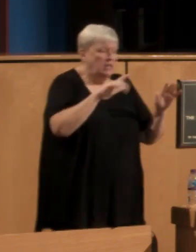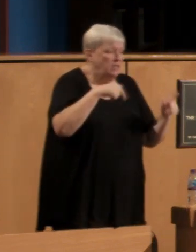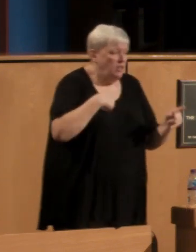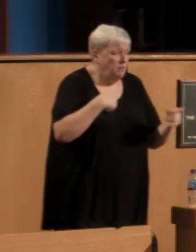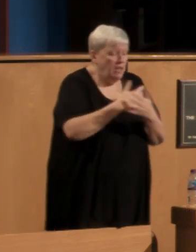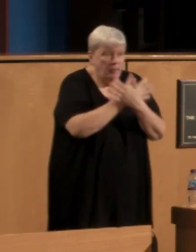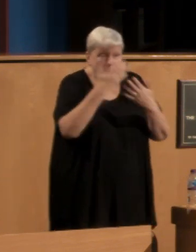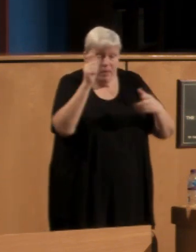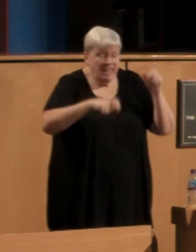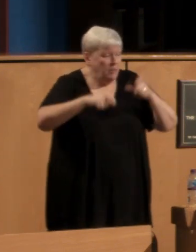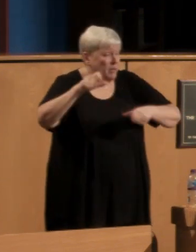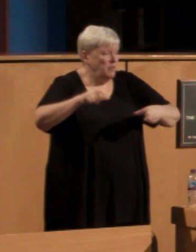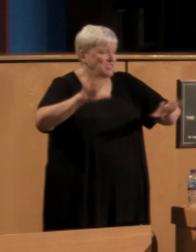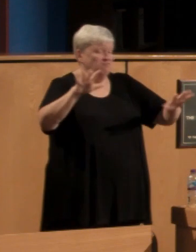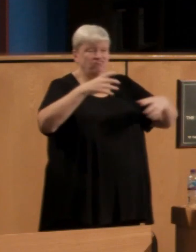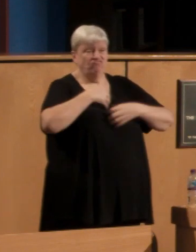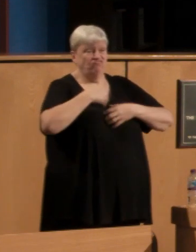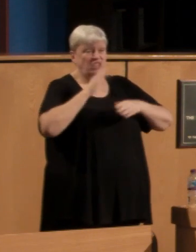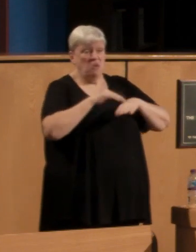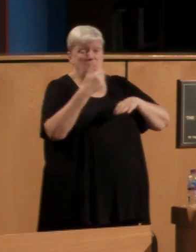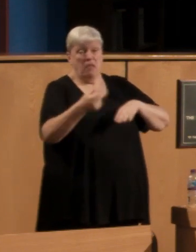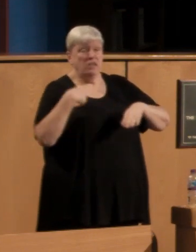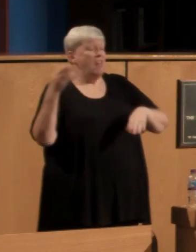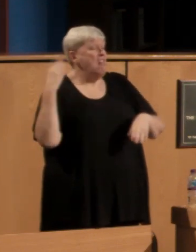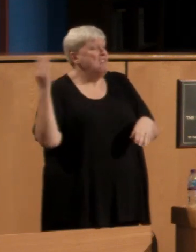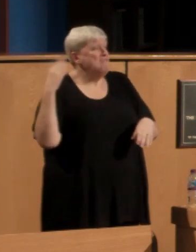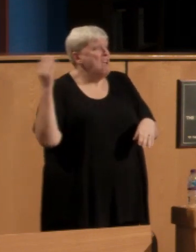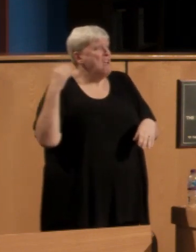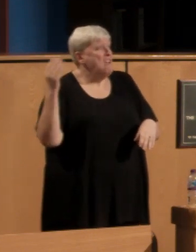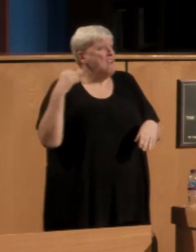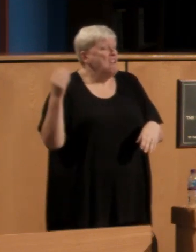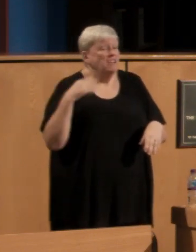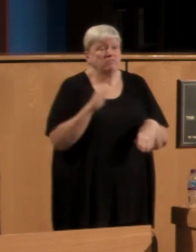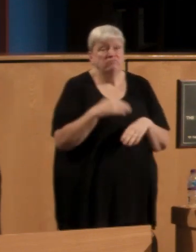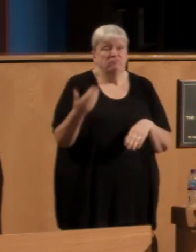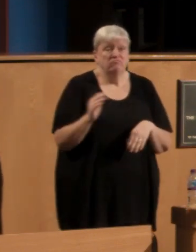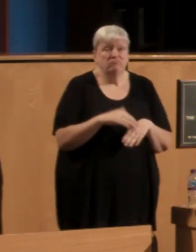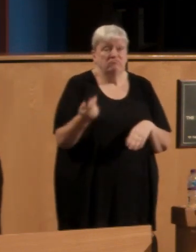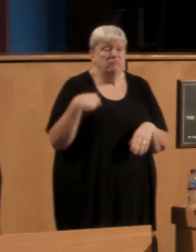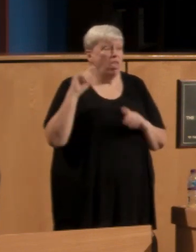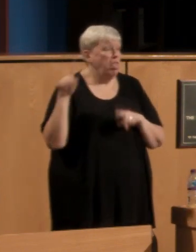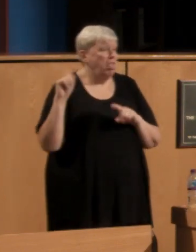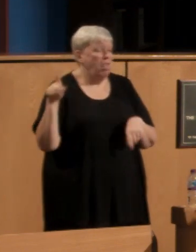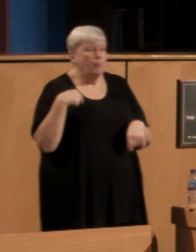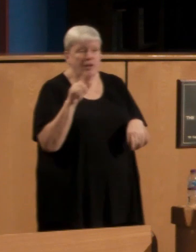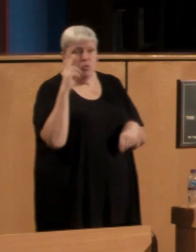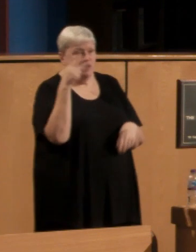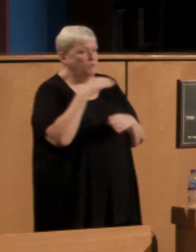don't find it scary at all because listening to horror is not something that affects them at all, but they cannot watch a horror movie.